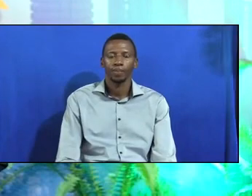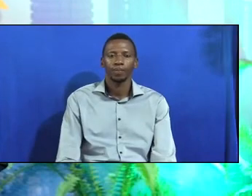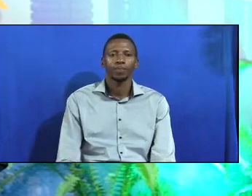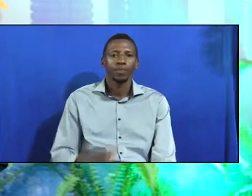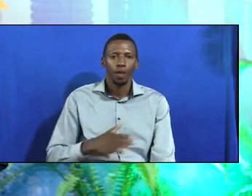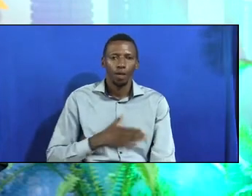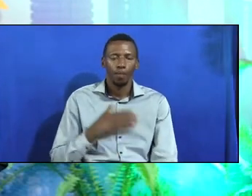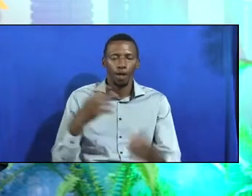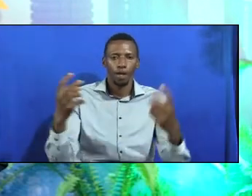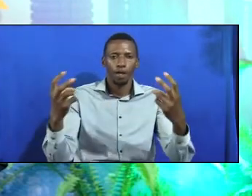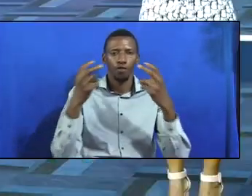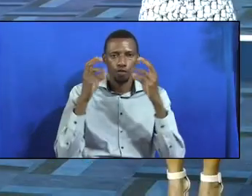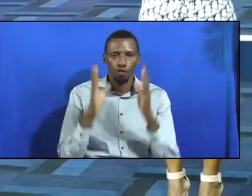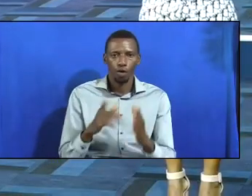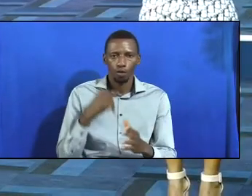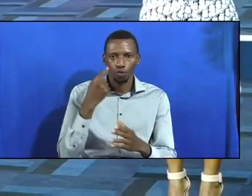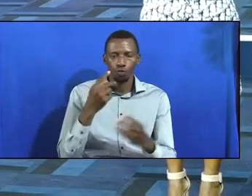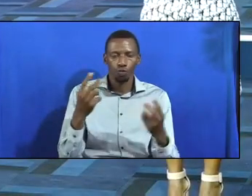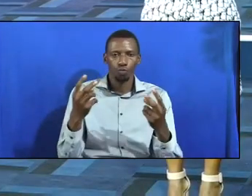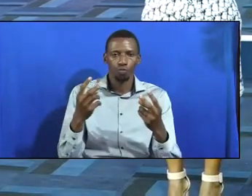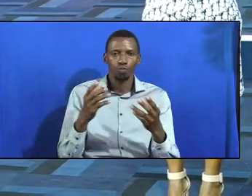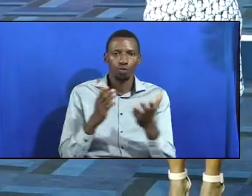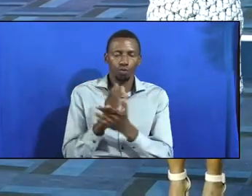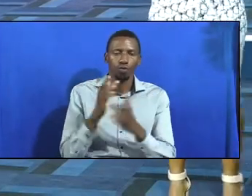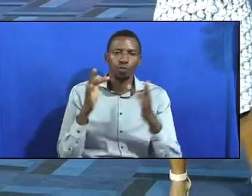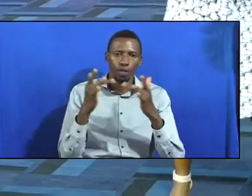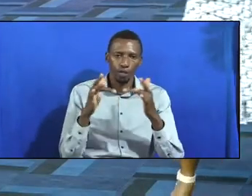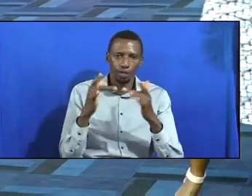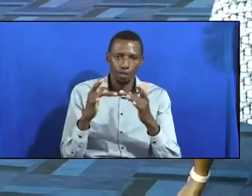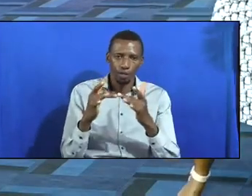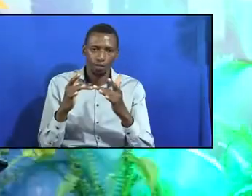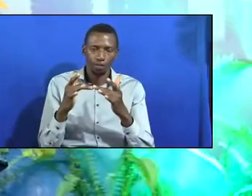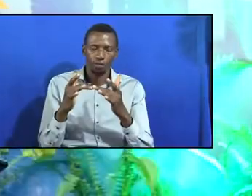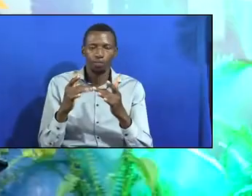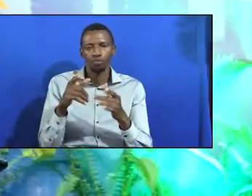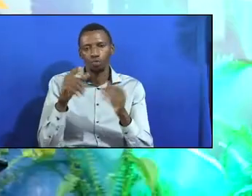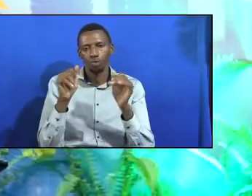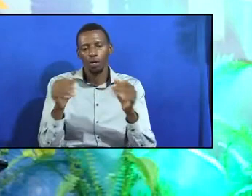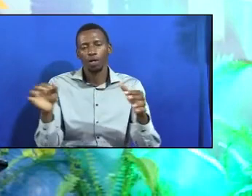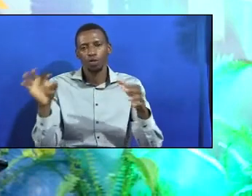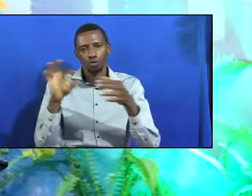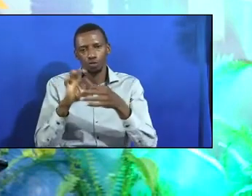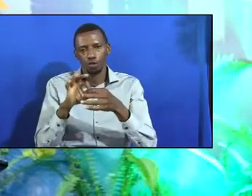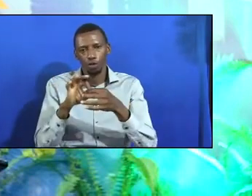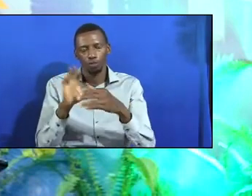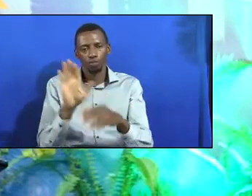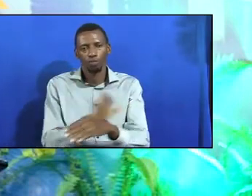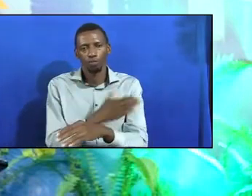My viewers online, I'm also going to pray for you. You can join in the song if it is appropriate.